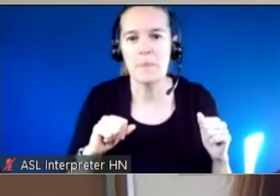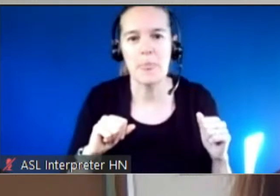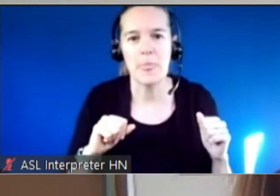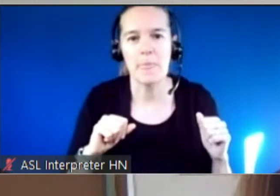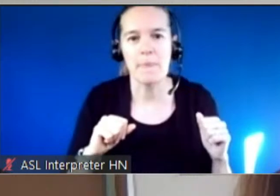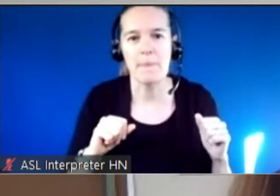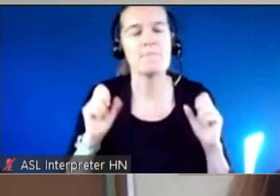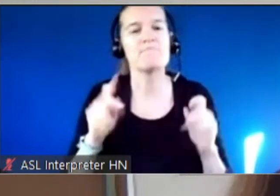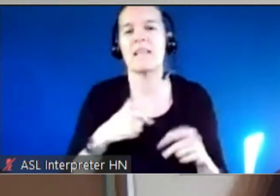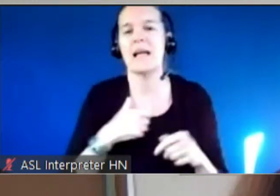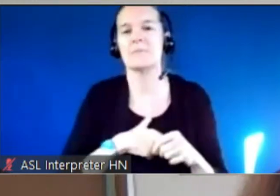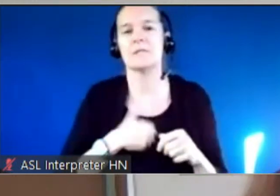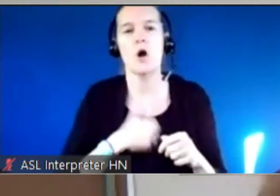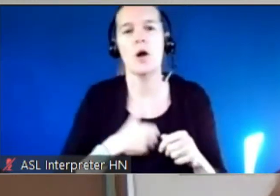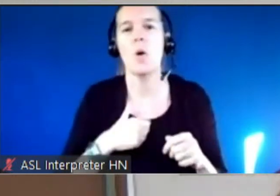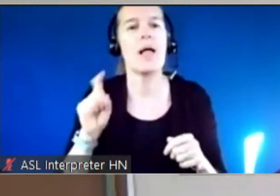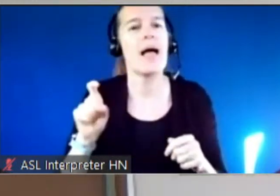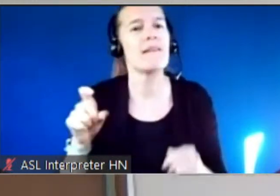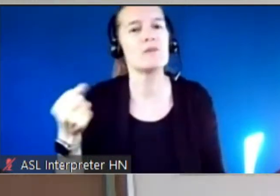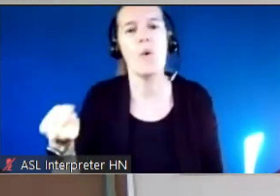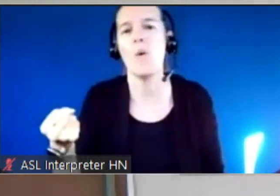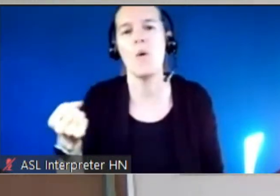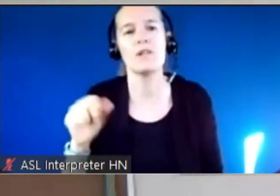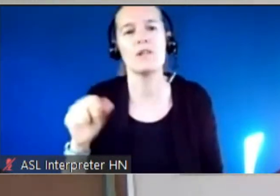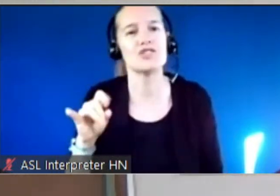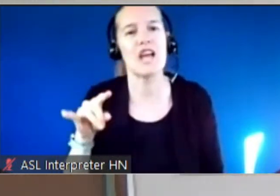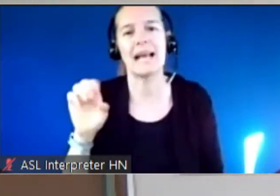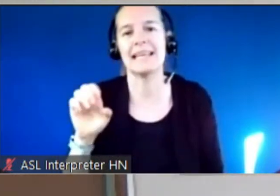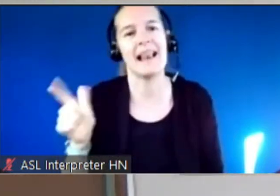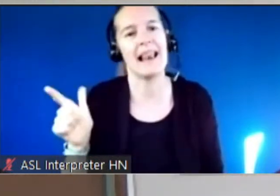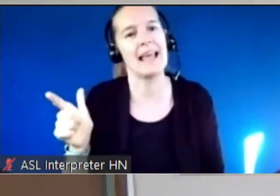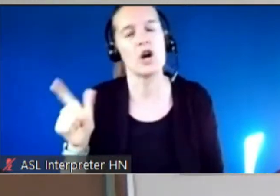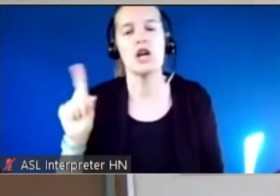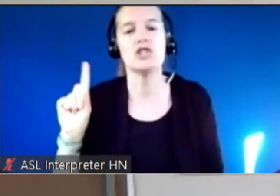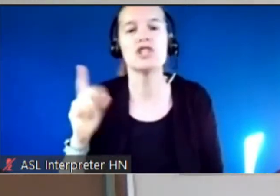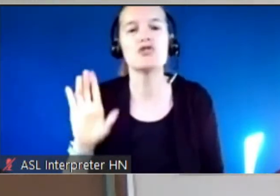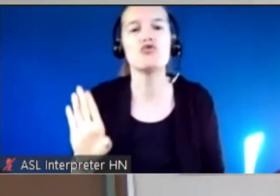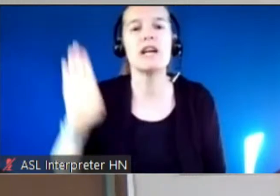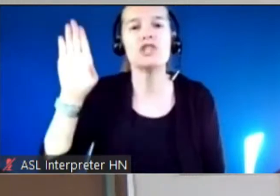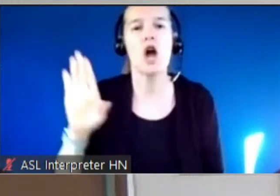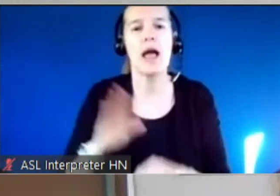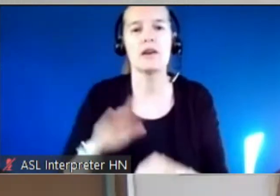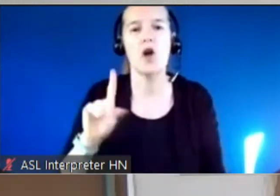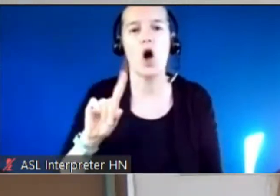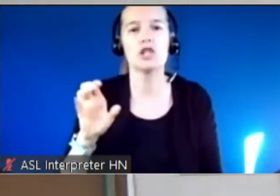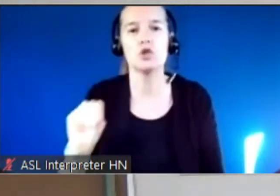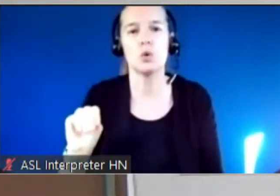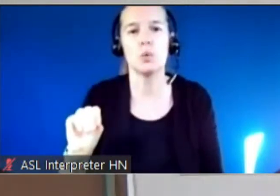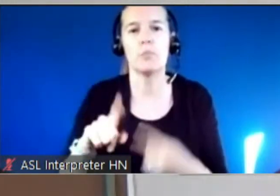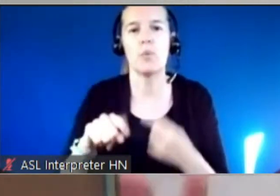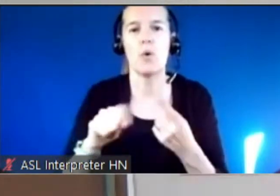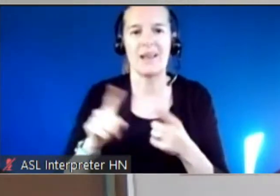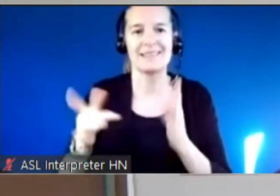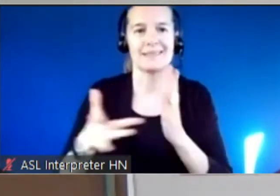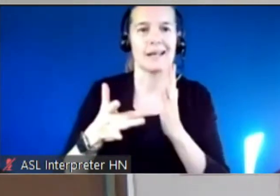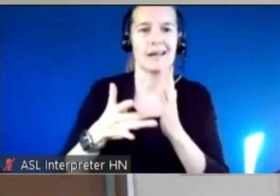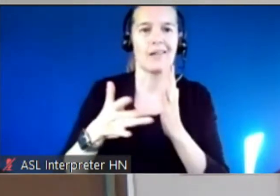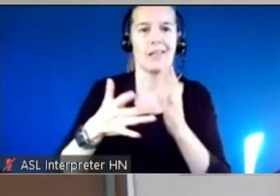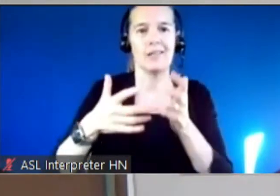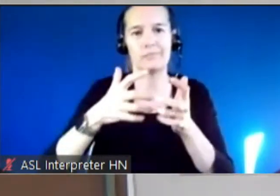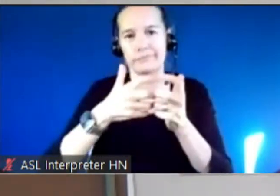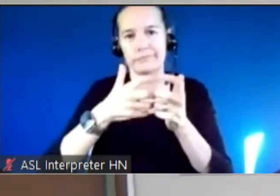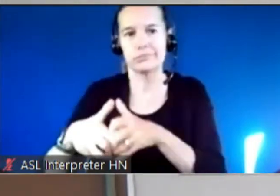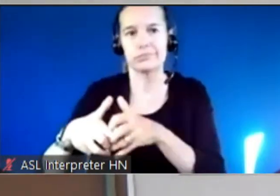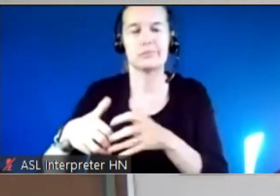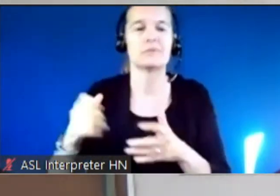Okay, I'm sorry. We'll have to circle back to you, Jackie. Just raise your hand on Zoom when you have your technical difficulties all figured out, and we'll